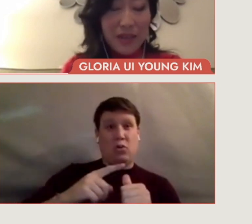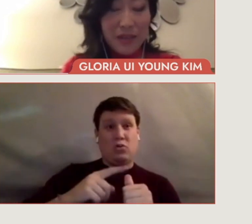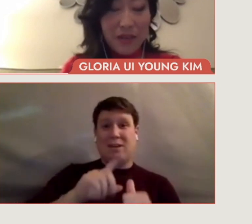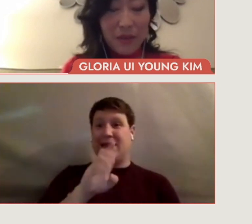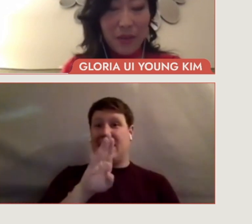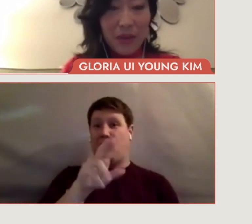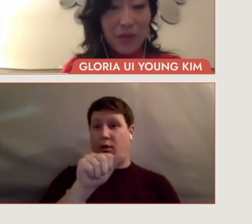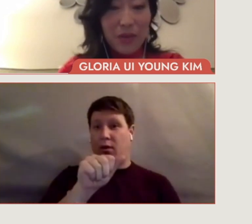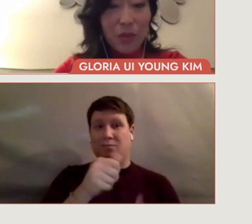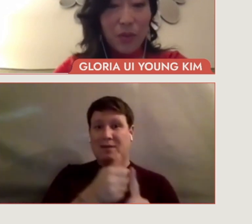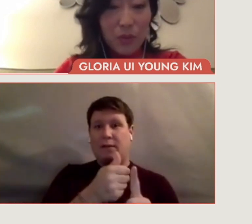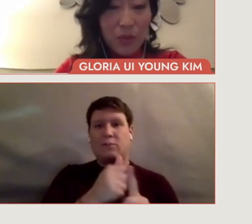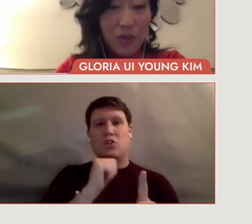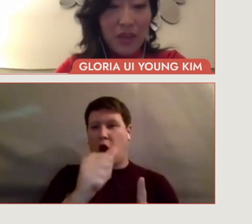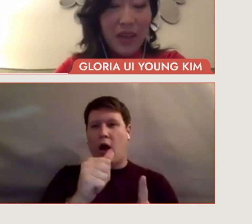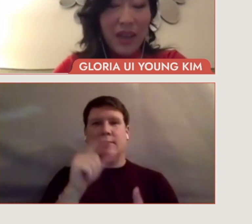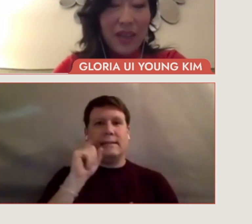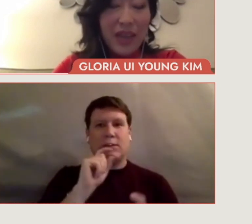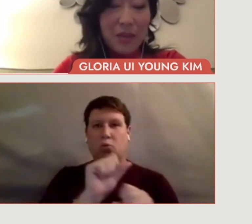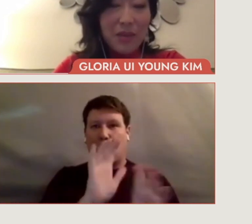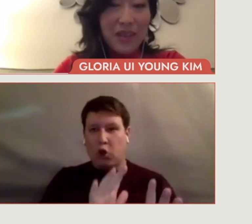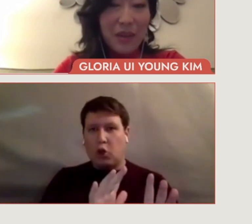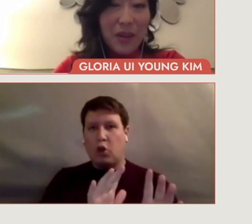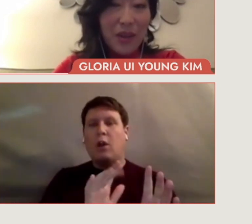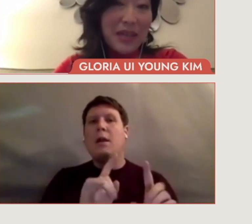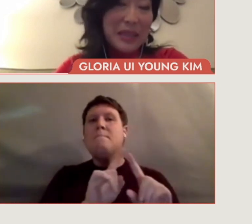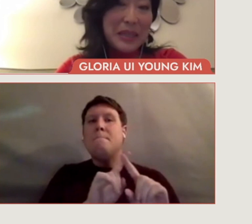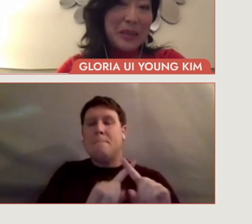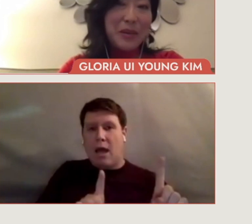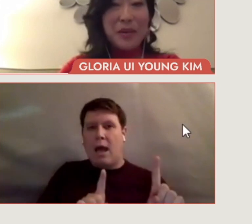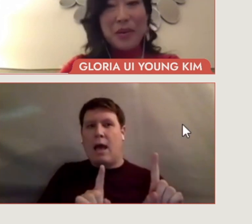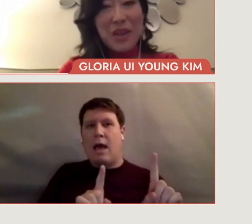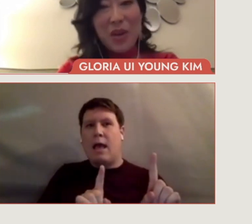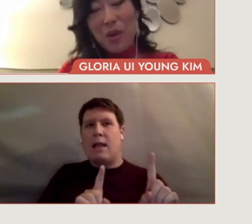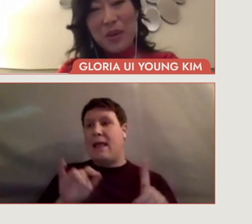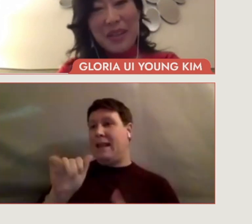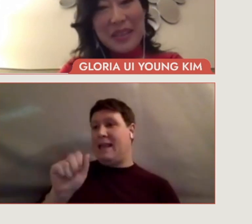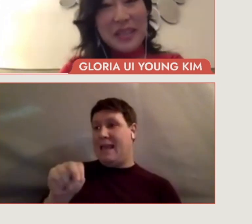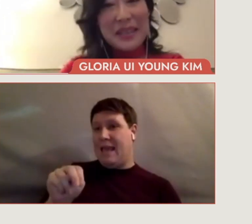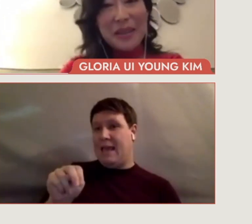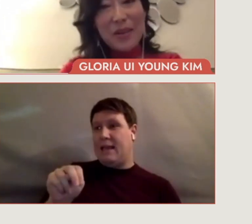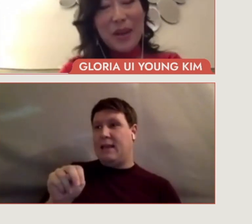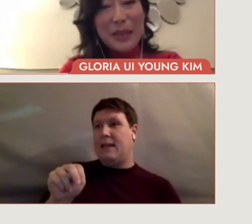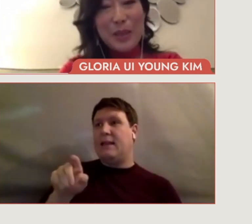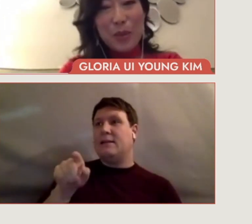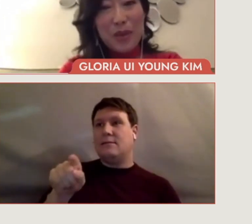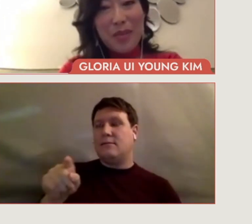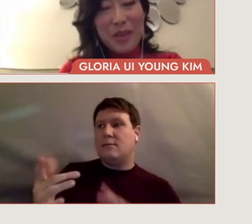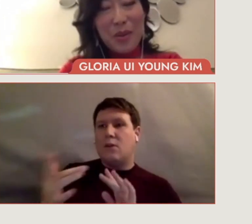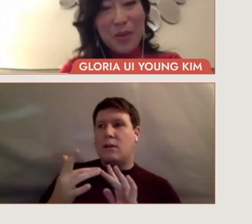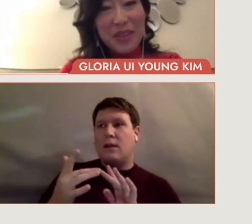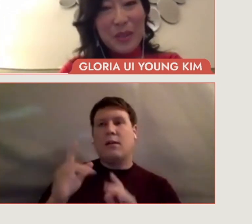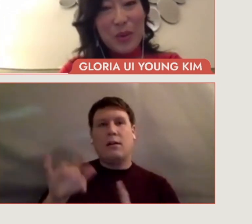Ian, the third character, the older gentleman, they came to me and they insisted on being heard. They insisted that their story